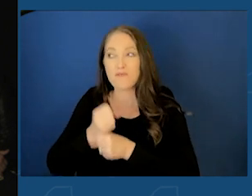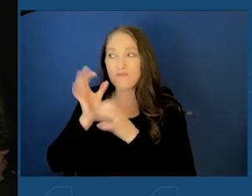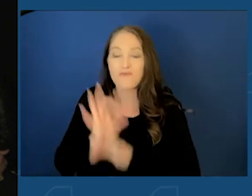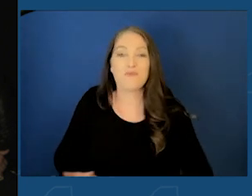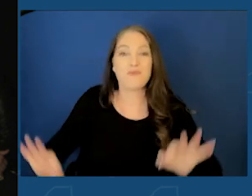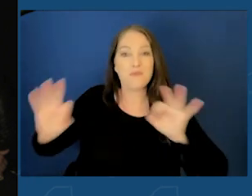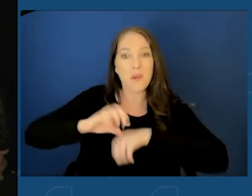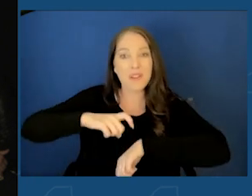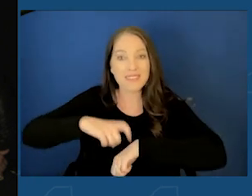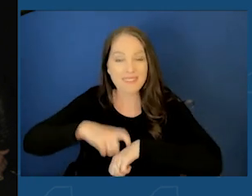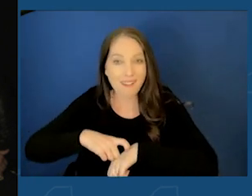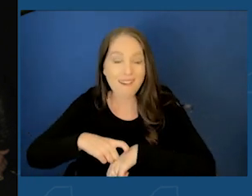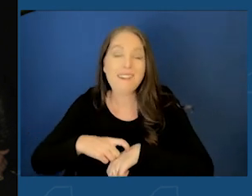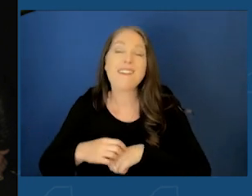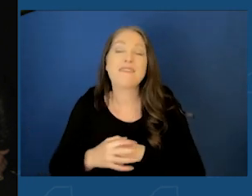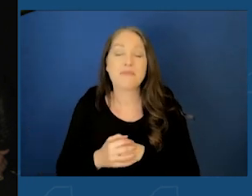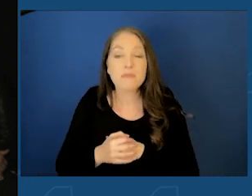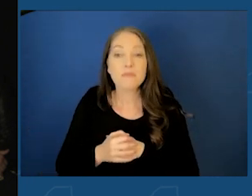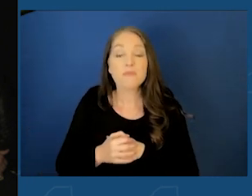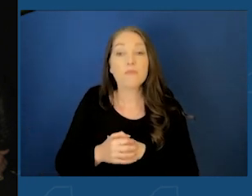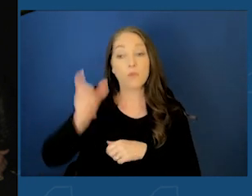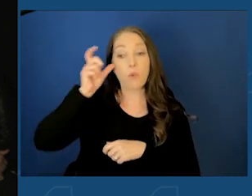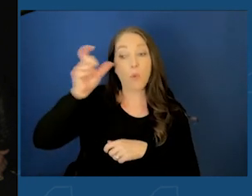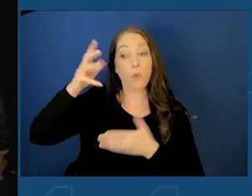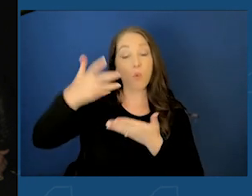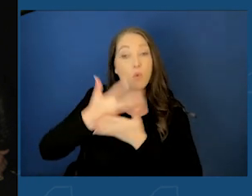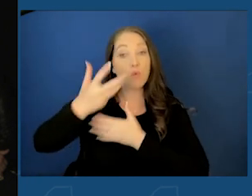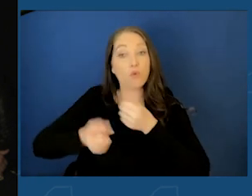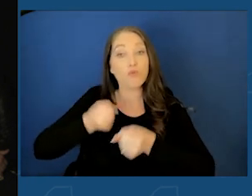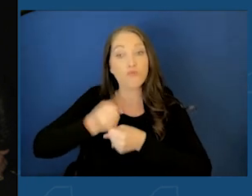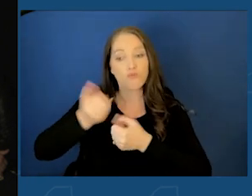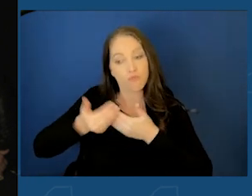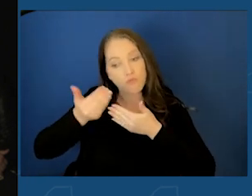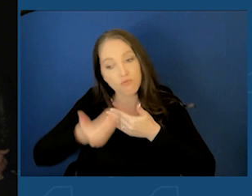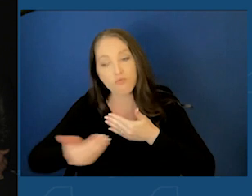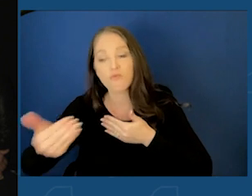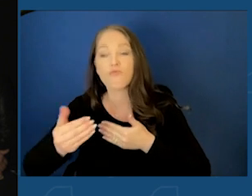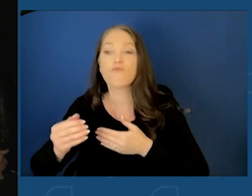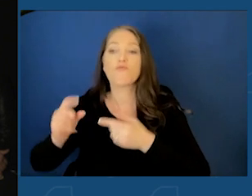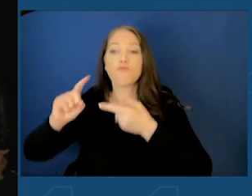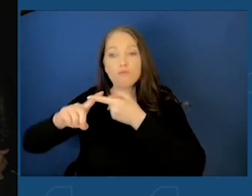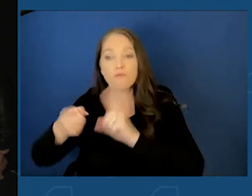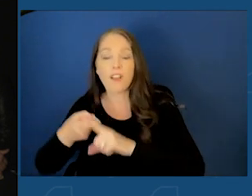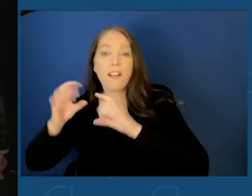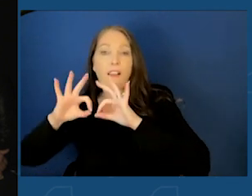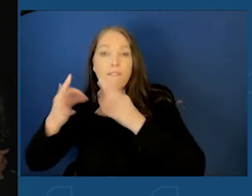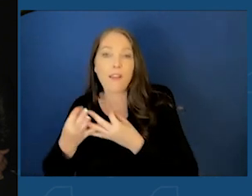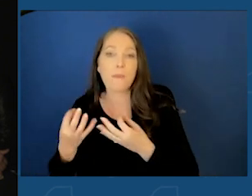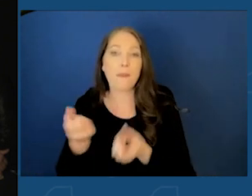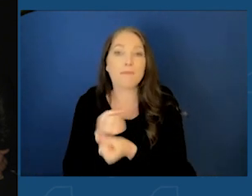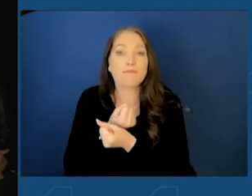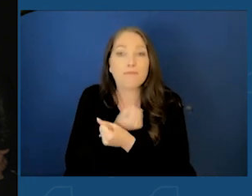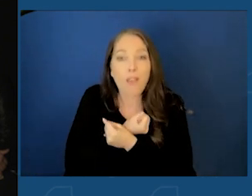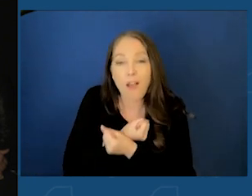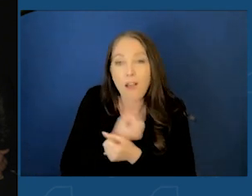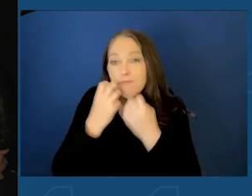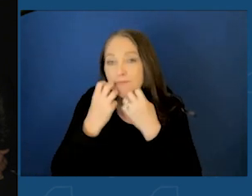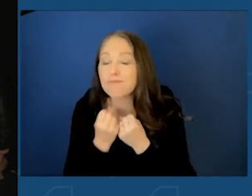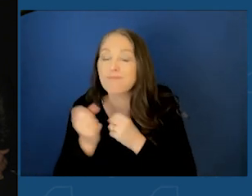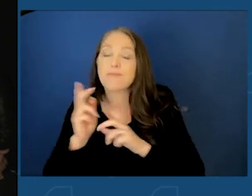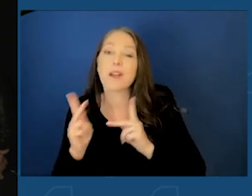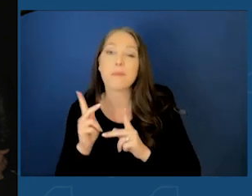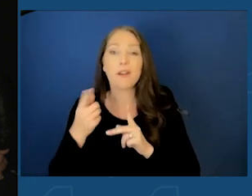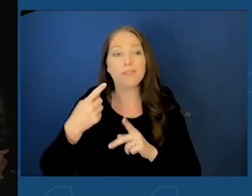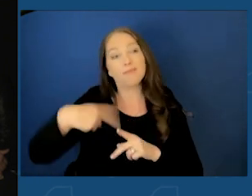it. Throughout Lunar New Year period, we gather with friends, family, and loved ones and reflect on the year. So I'm so happy to see all of you here